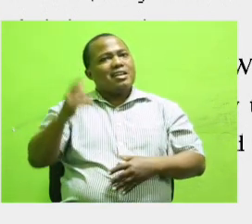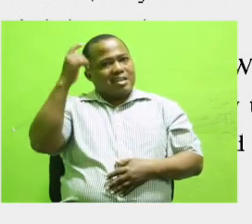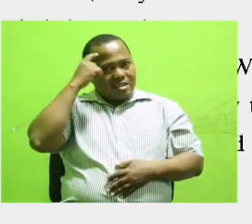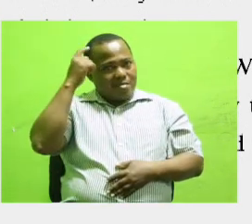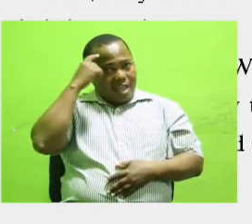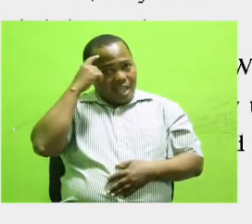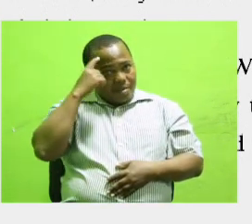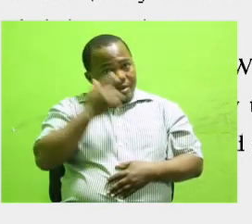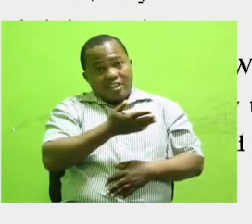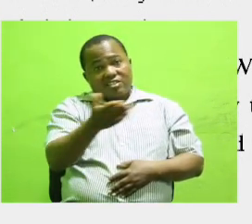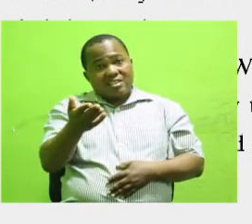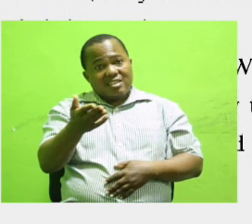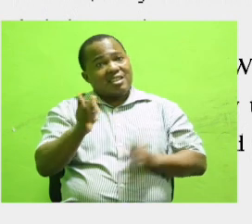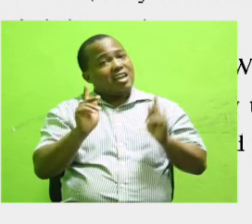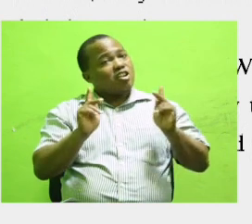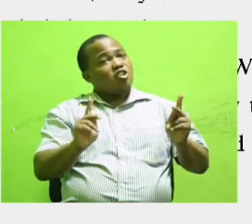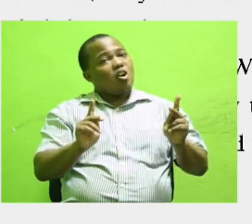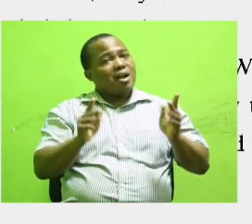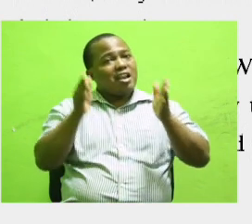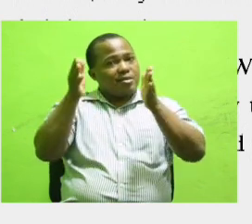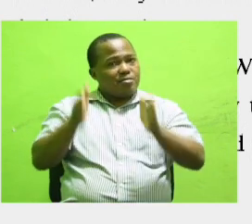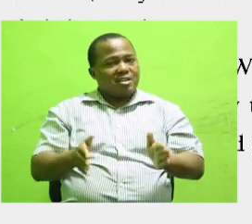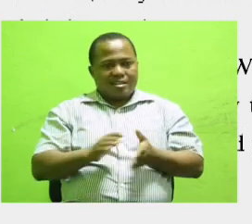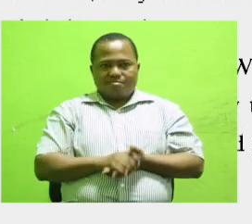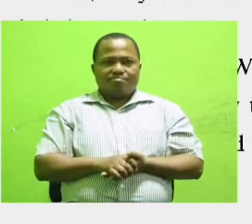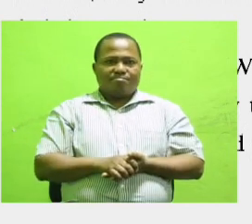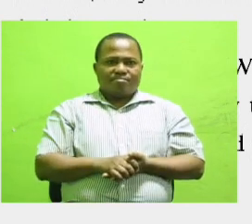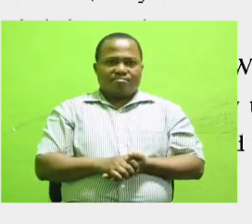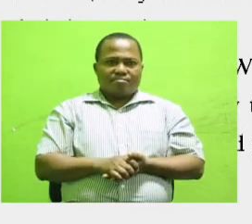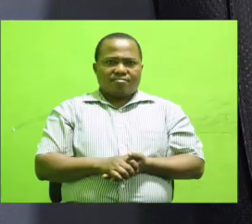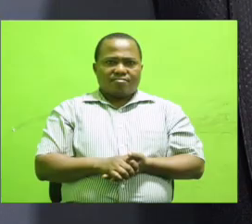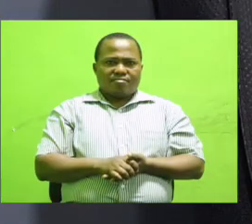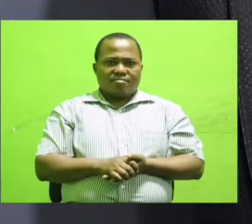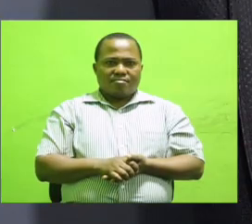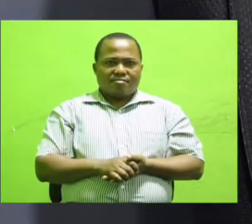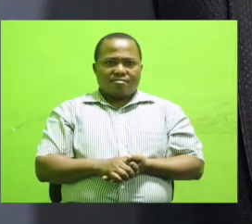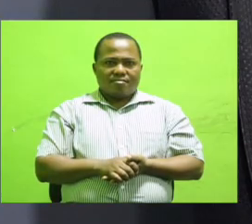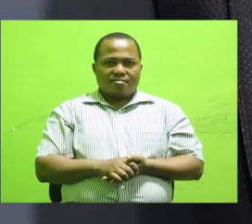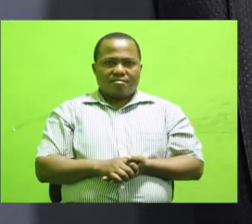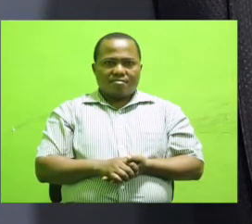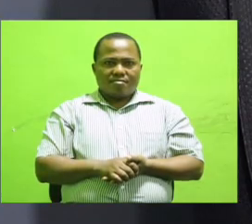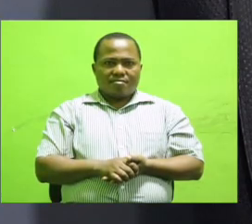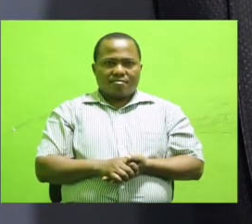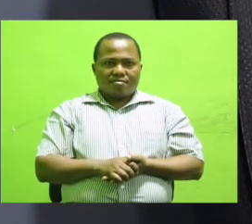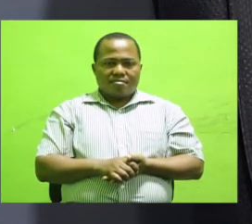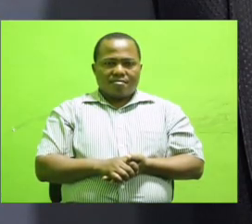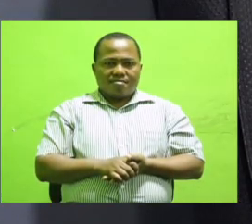they are normal human beings. That when you take care of them, you should not